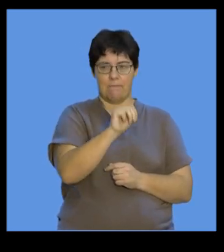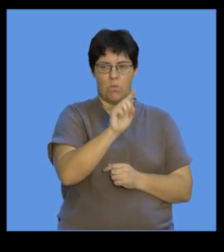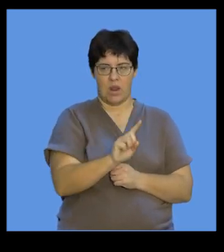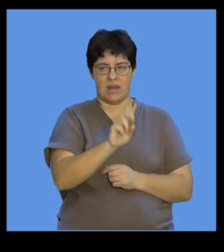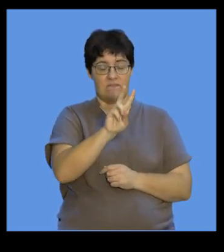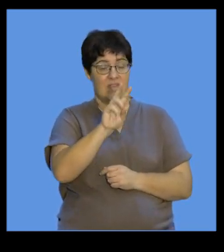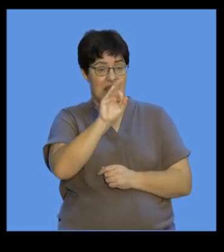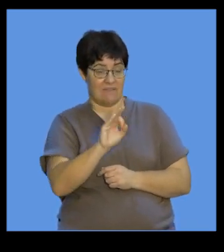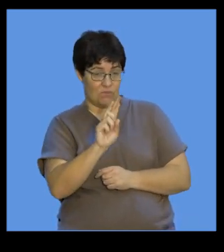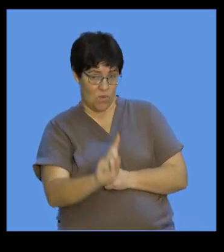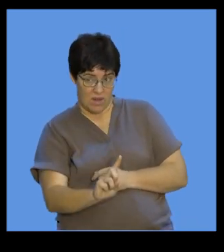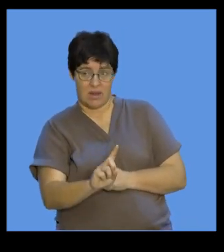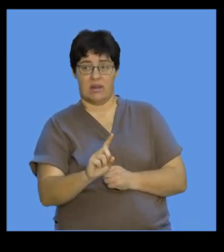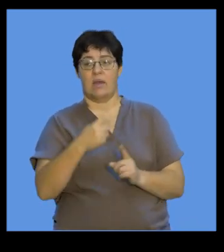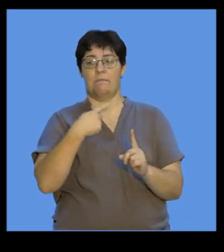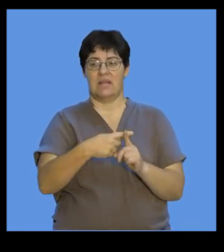2. Okay,